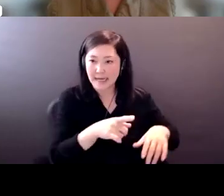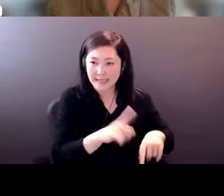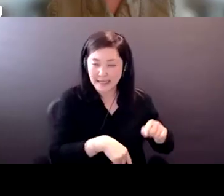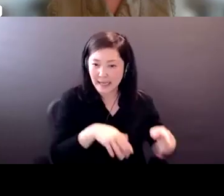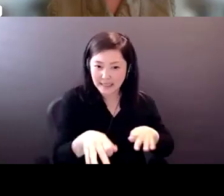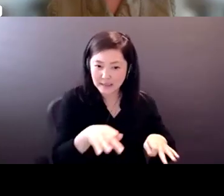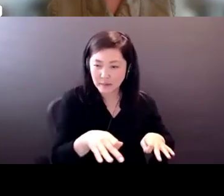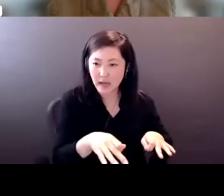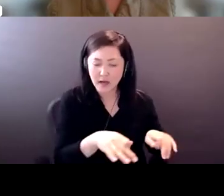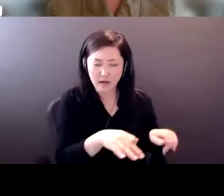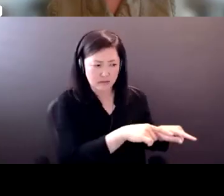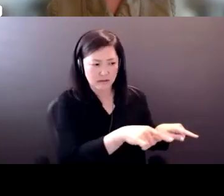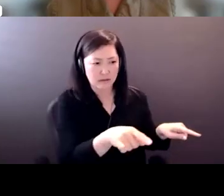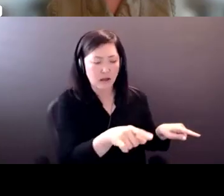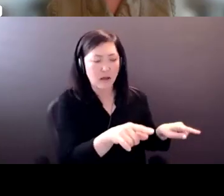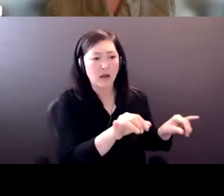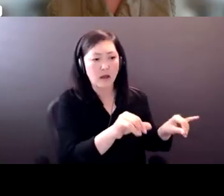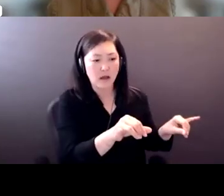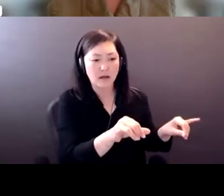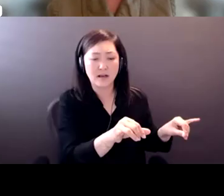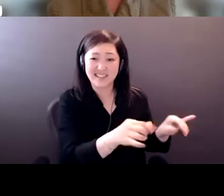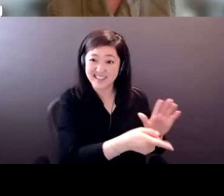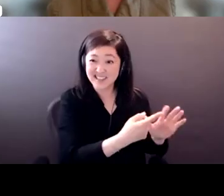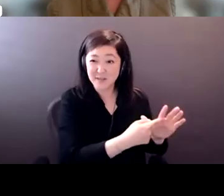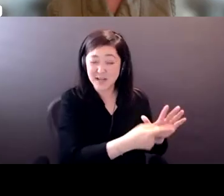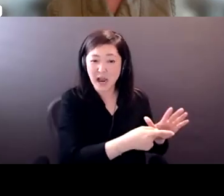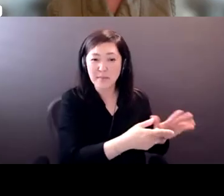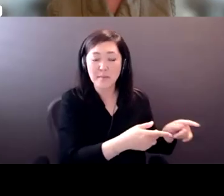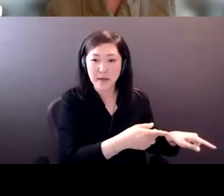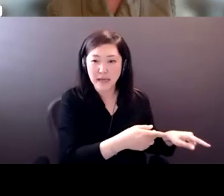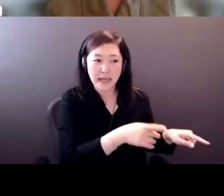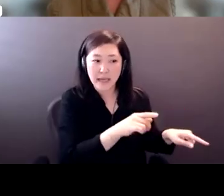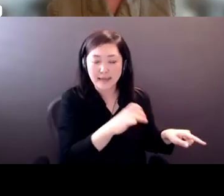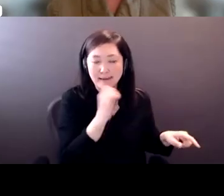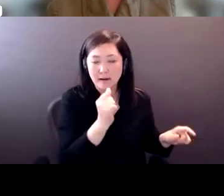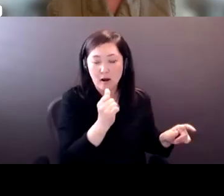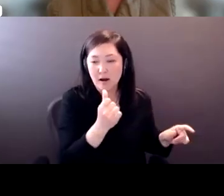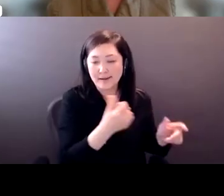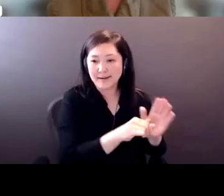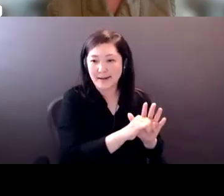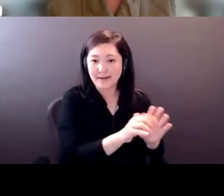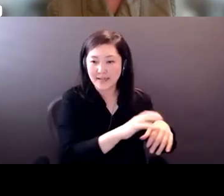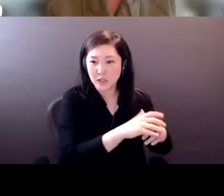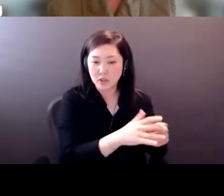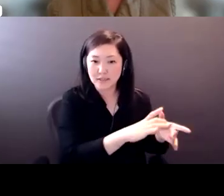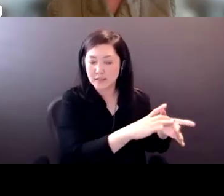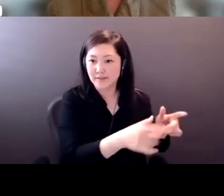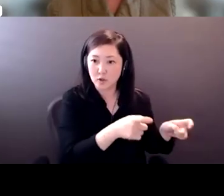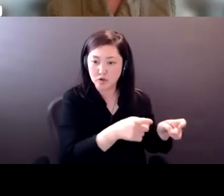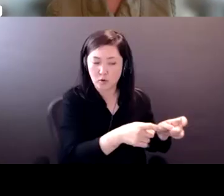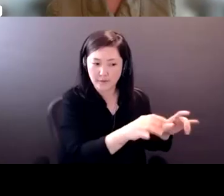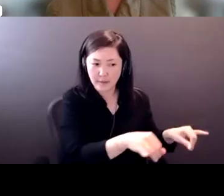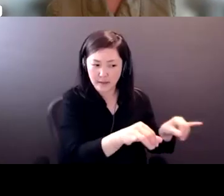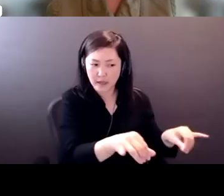not connected into a broader pattern of coercive control. What happens is the absence of